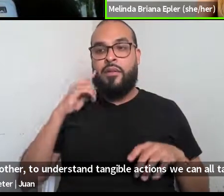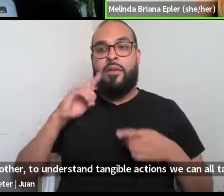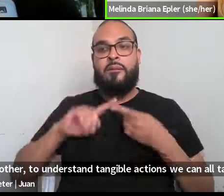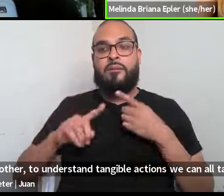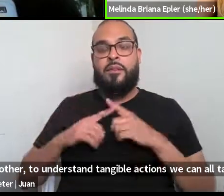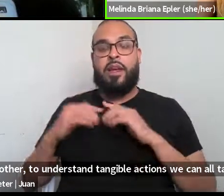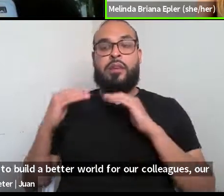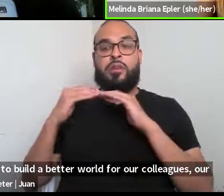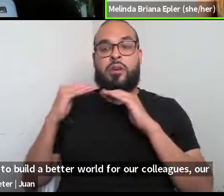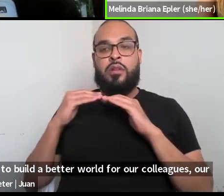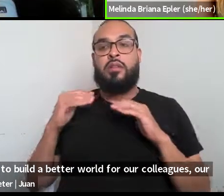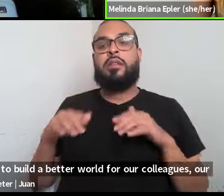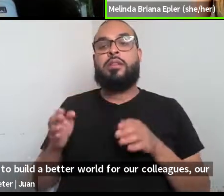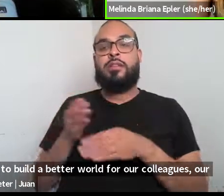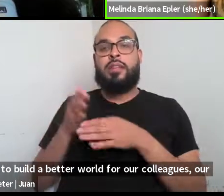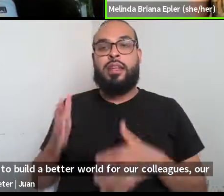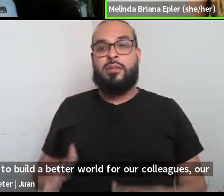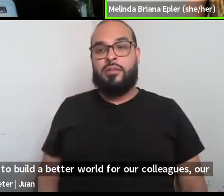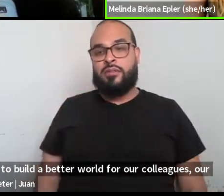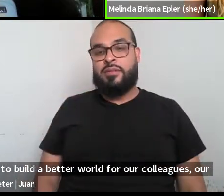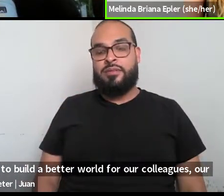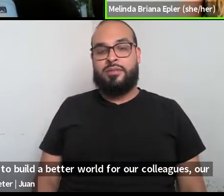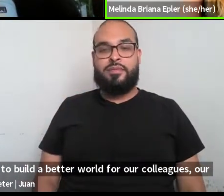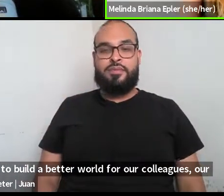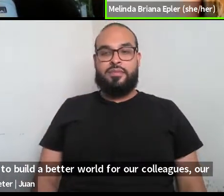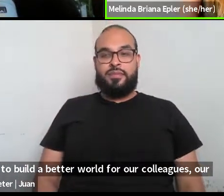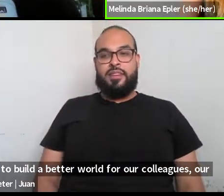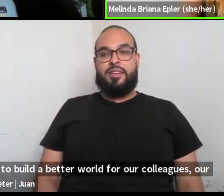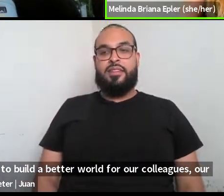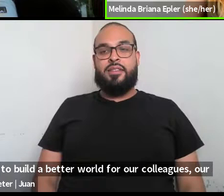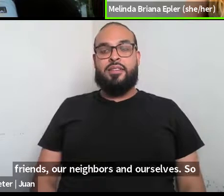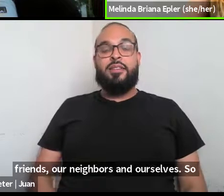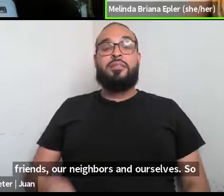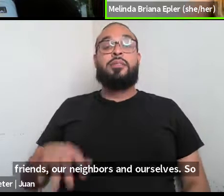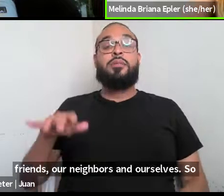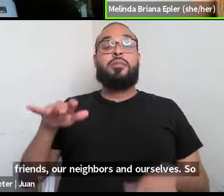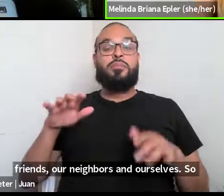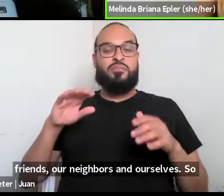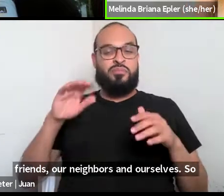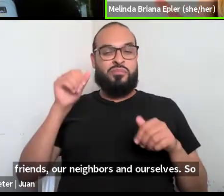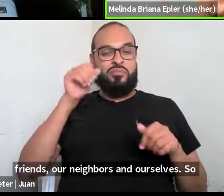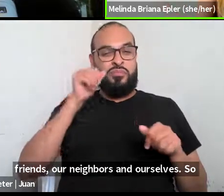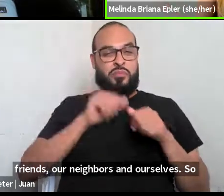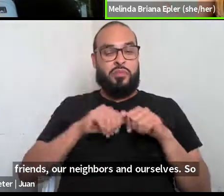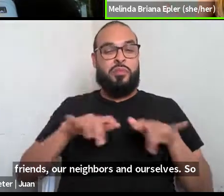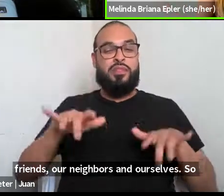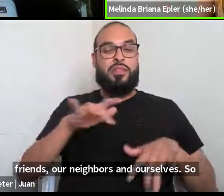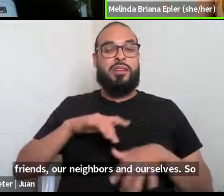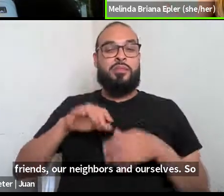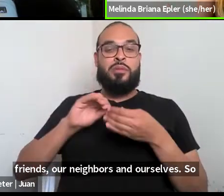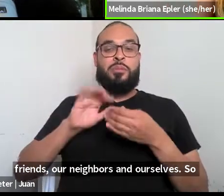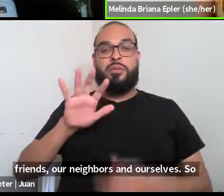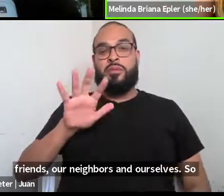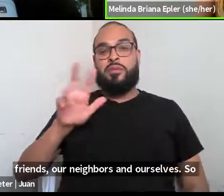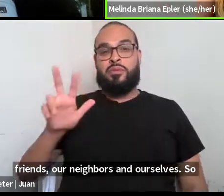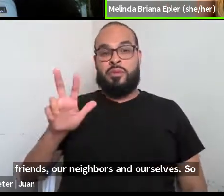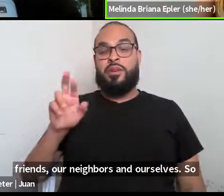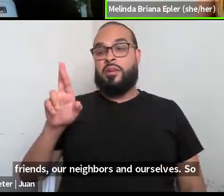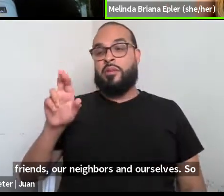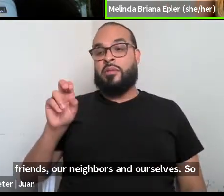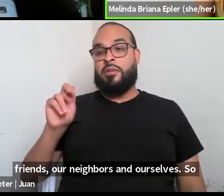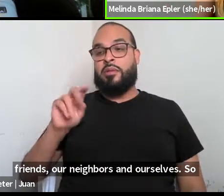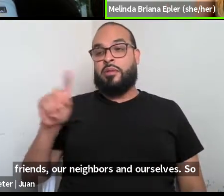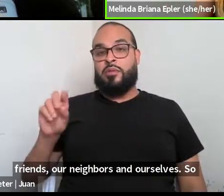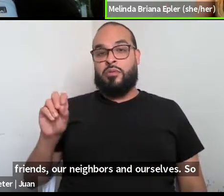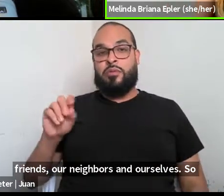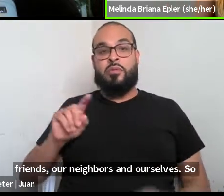ourselves. So in episode 53, a couple episodes ago, Renzo, Marva, and